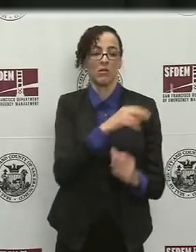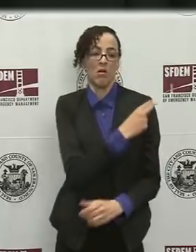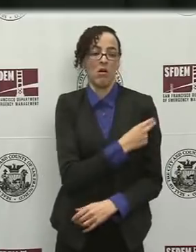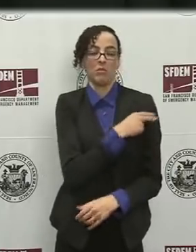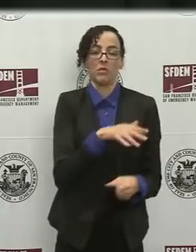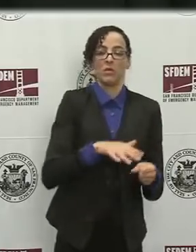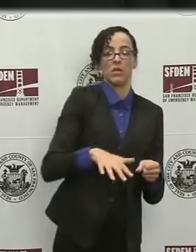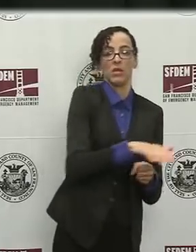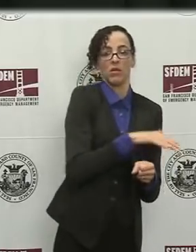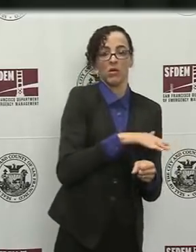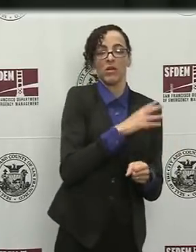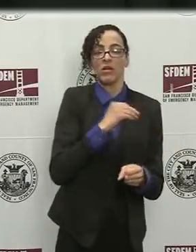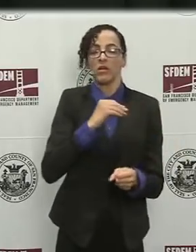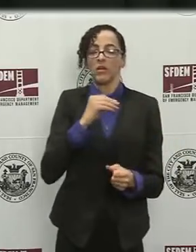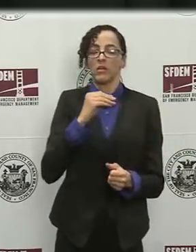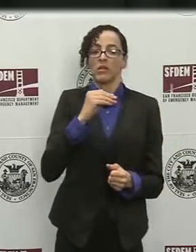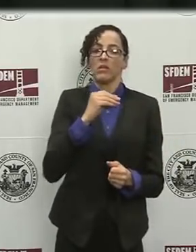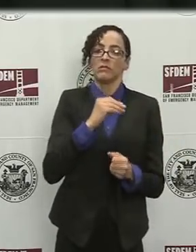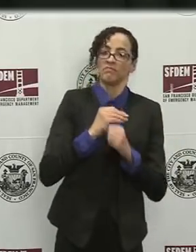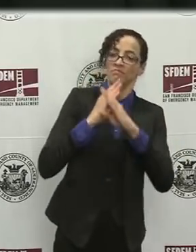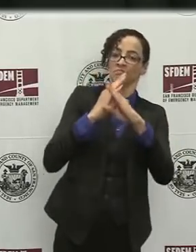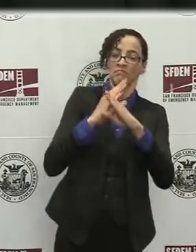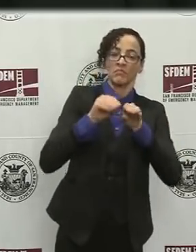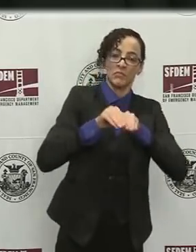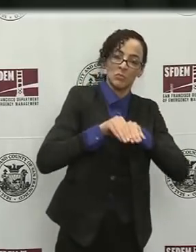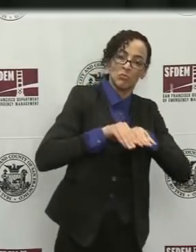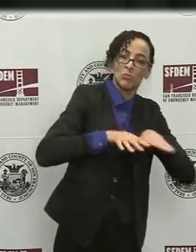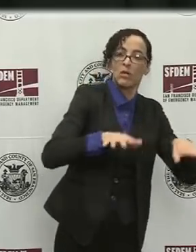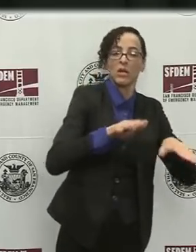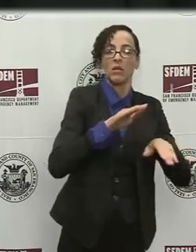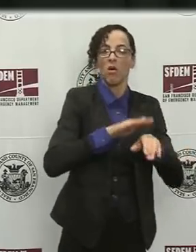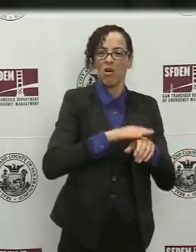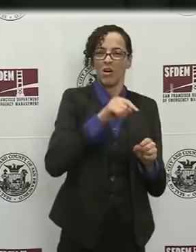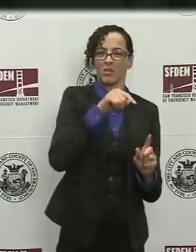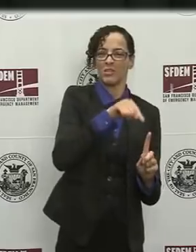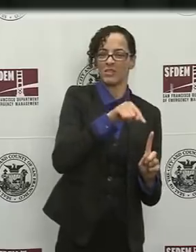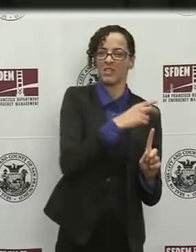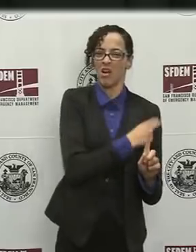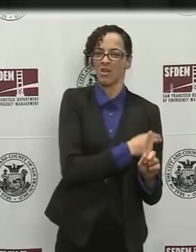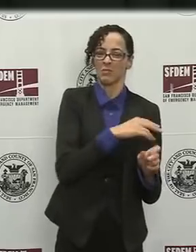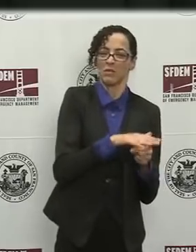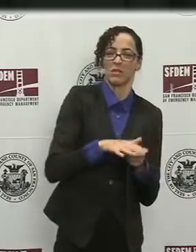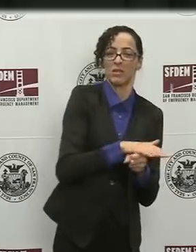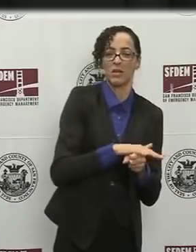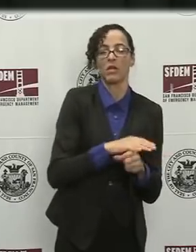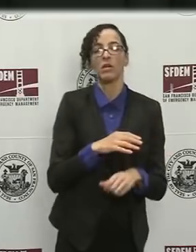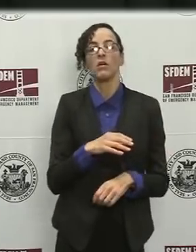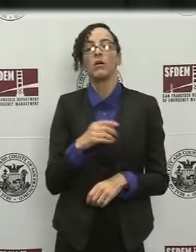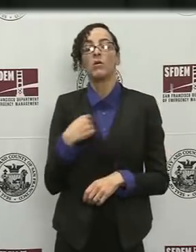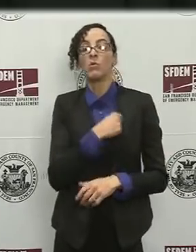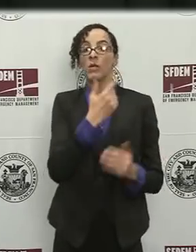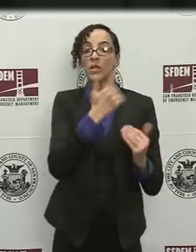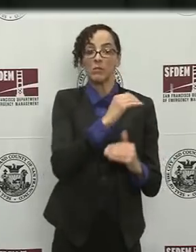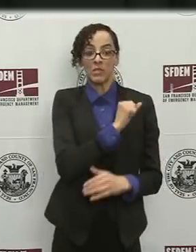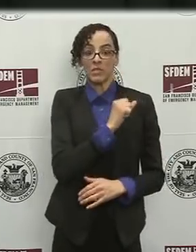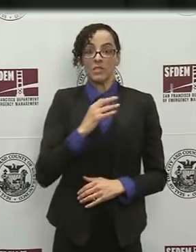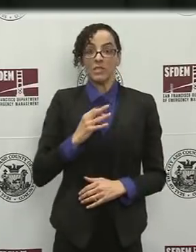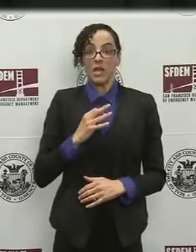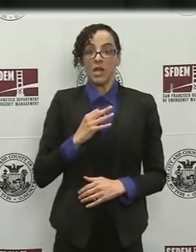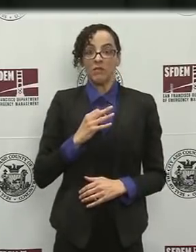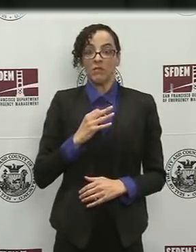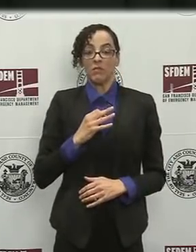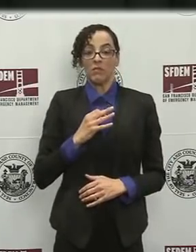on campus. We have stopped the rotation of staff to various units and limited impacted areas to only the most